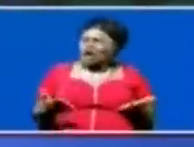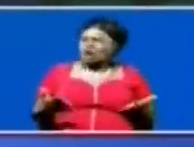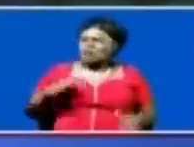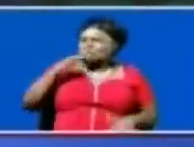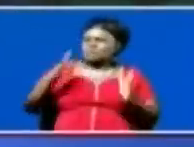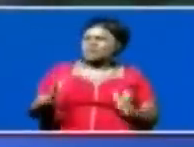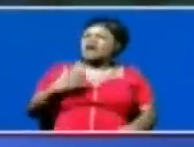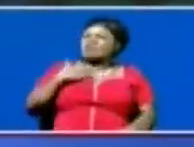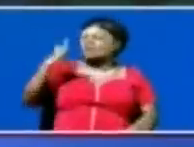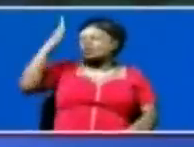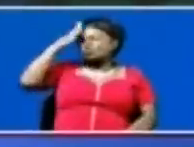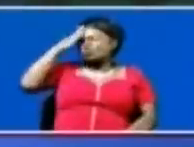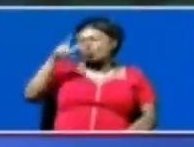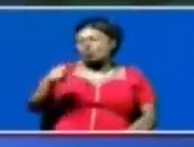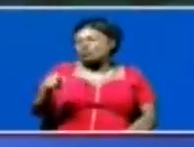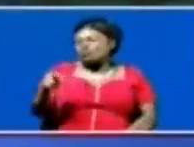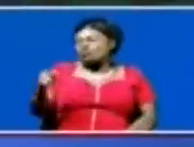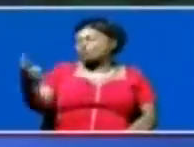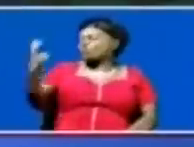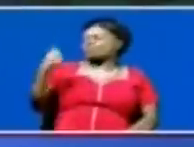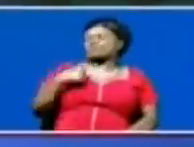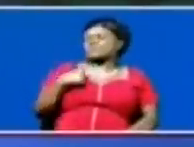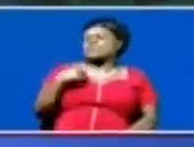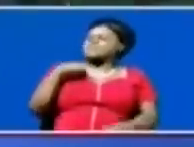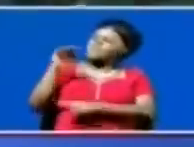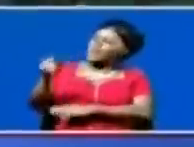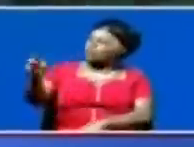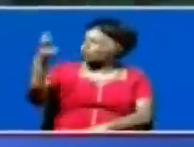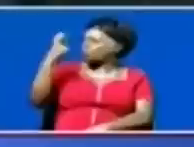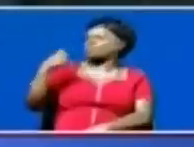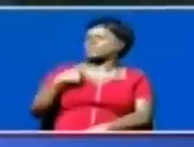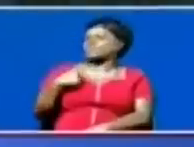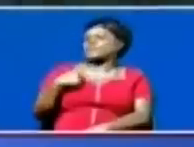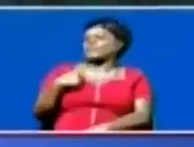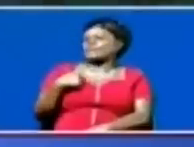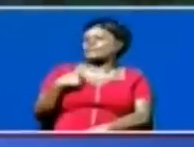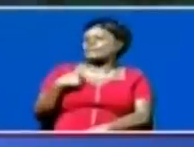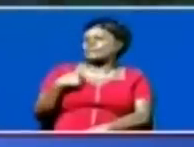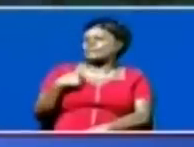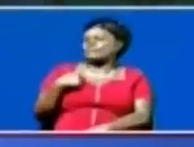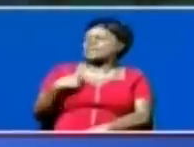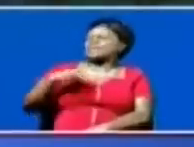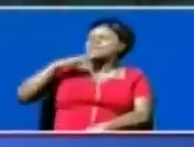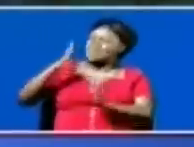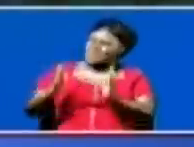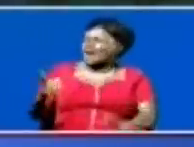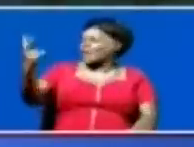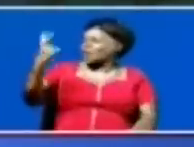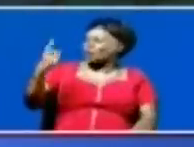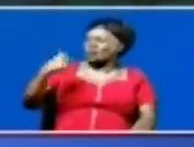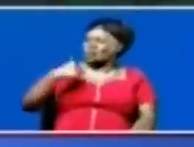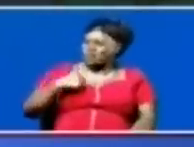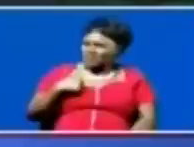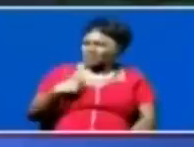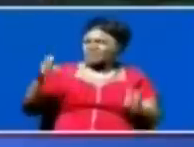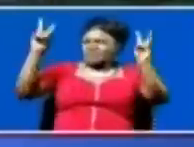Mr. Speaker, sir, I want to get your attention. I request your attention, Mr. Speaker, sir. Mr. Speaker, sir, one